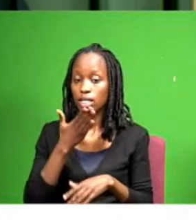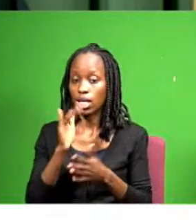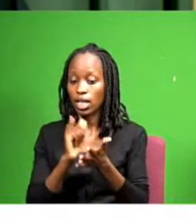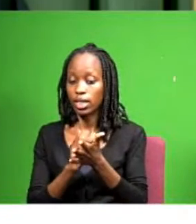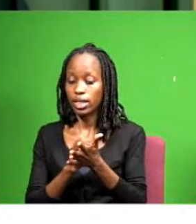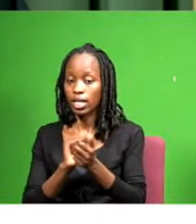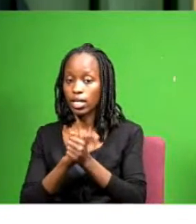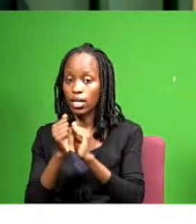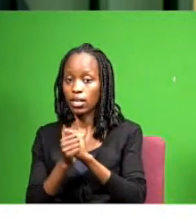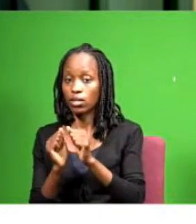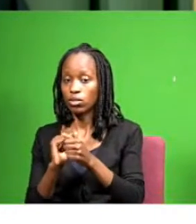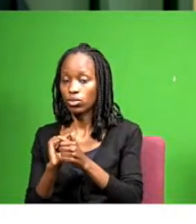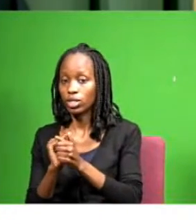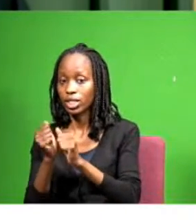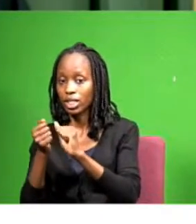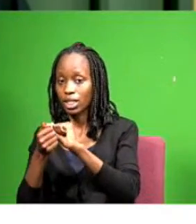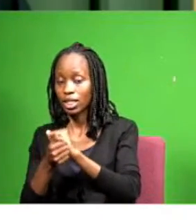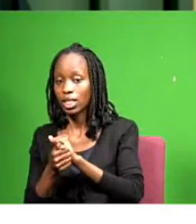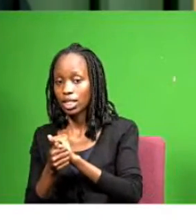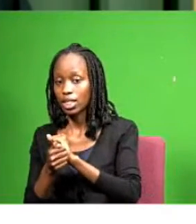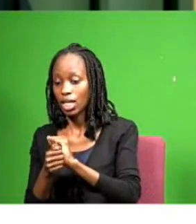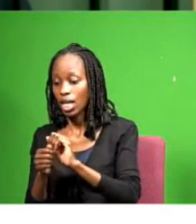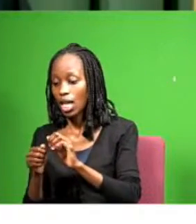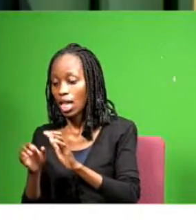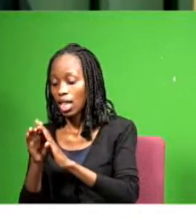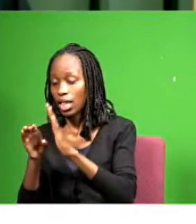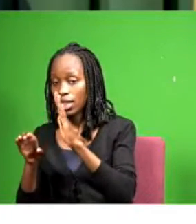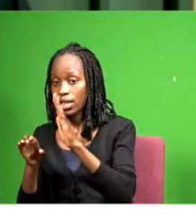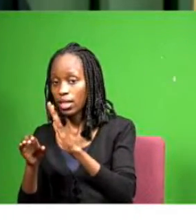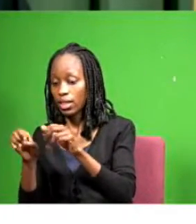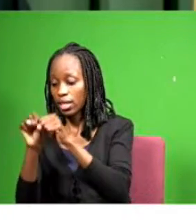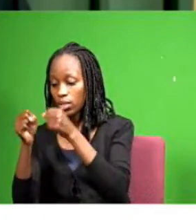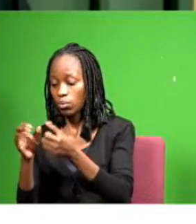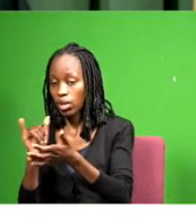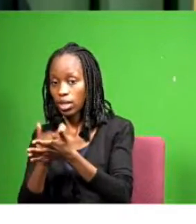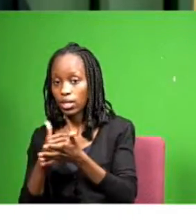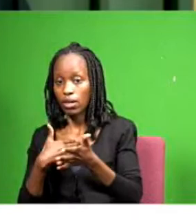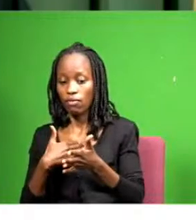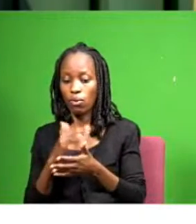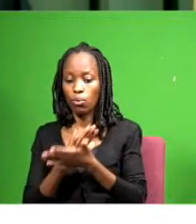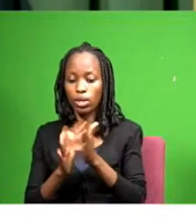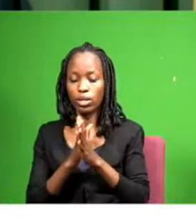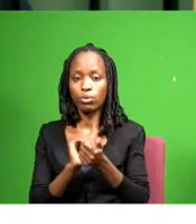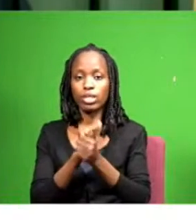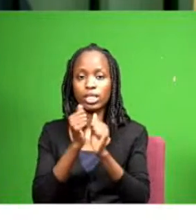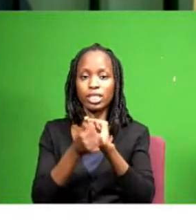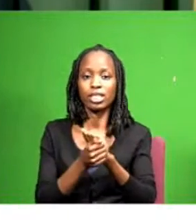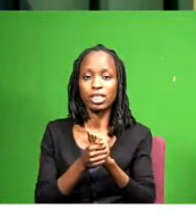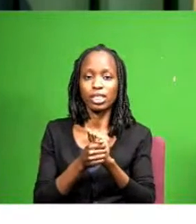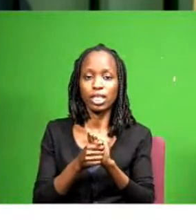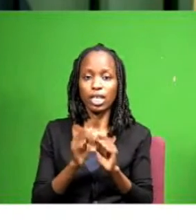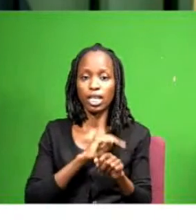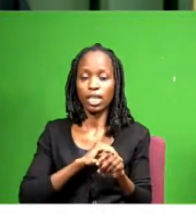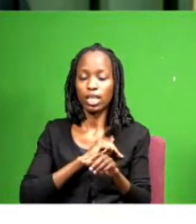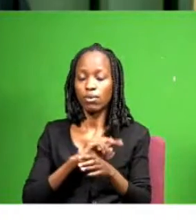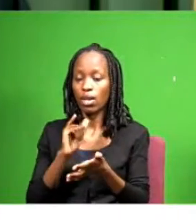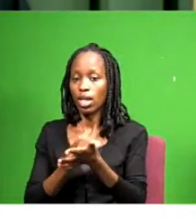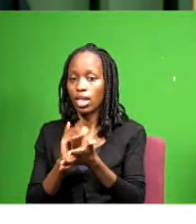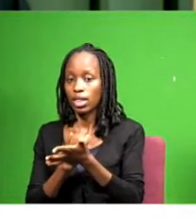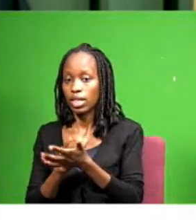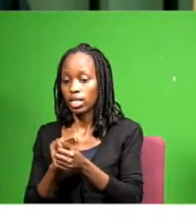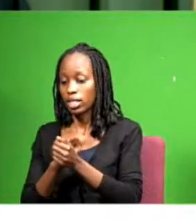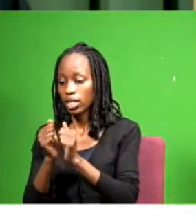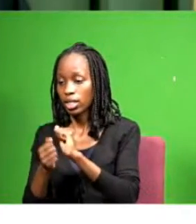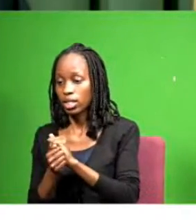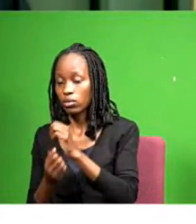or modifies the existing system without fundamentally changing its nature. That an amendment operates within